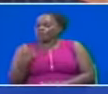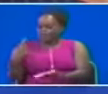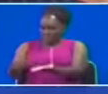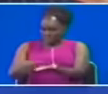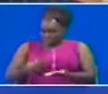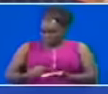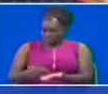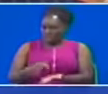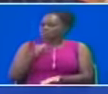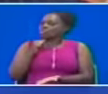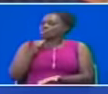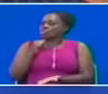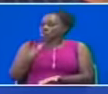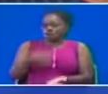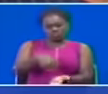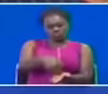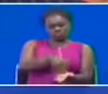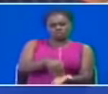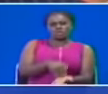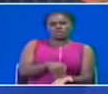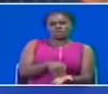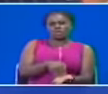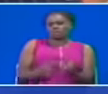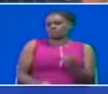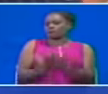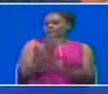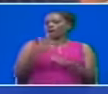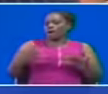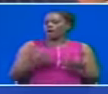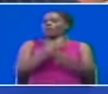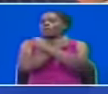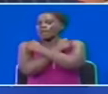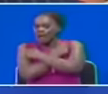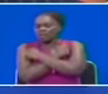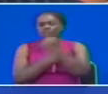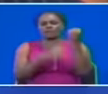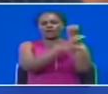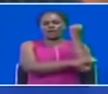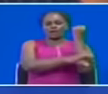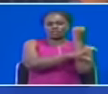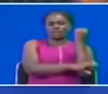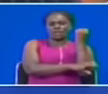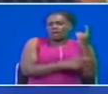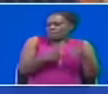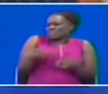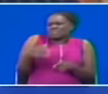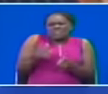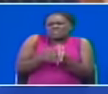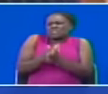dialogue is not born out of weakness, it's born out of patriotism. That they are not interested in